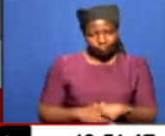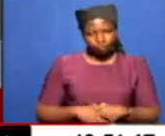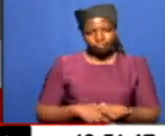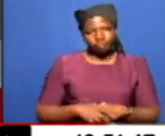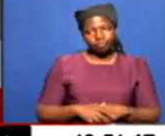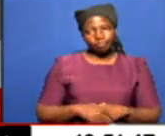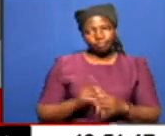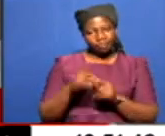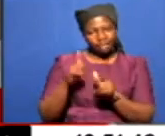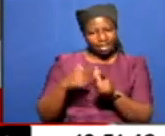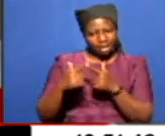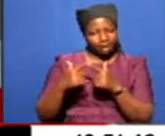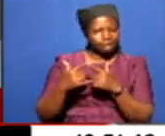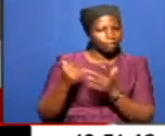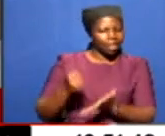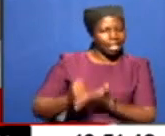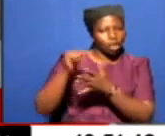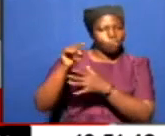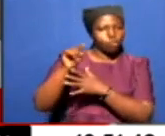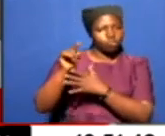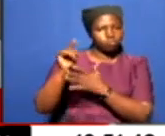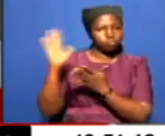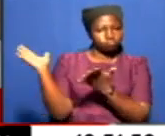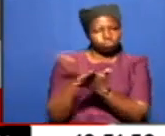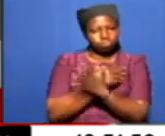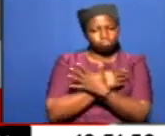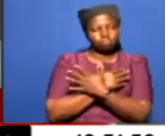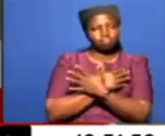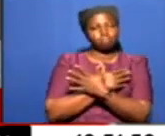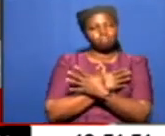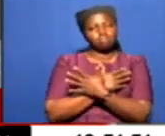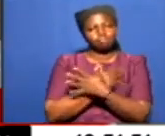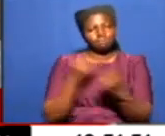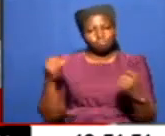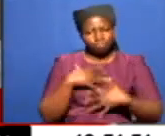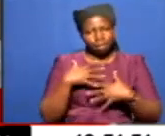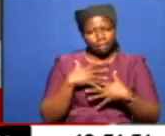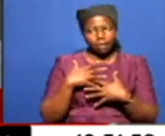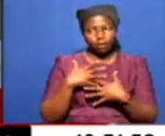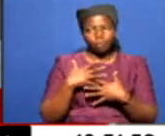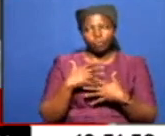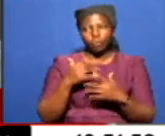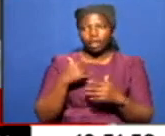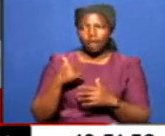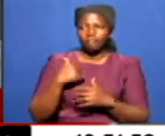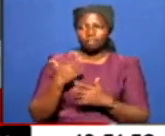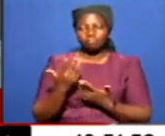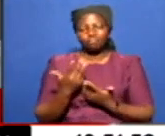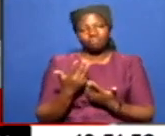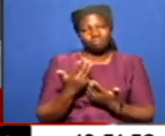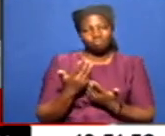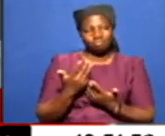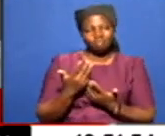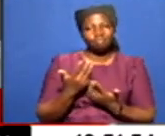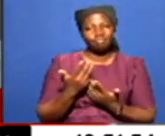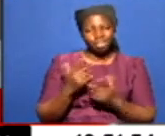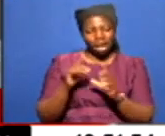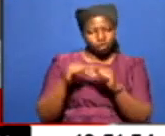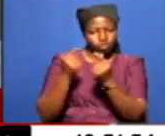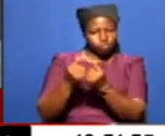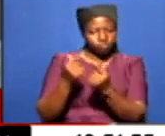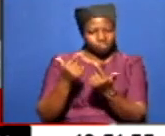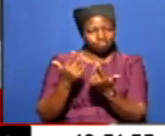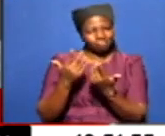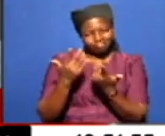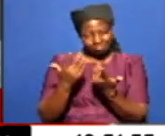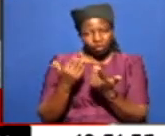So we have the ideological pillar that you are calling interfaith. So we bring in the specialists who are the sheikhs, the